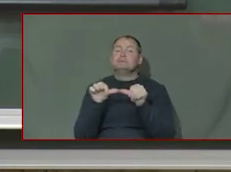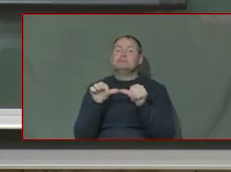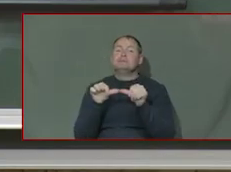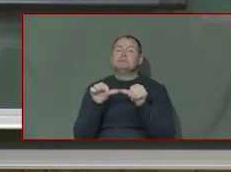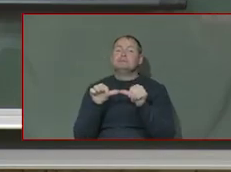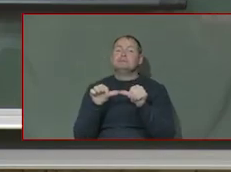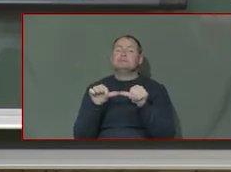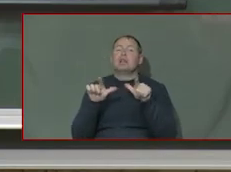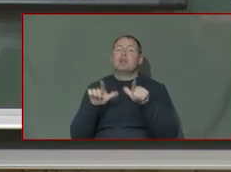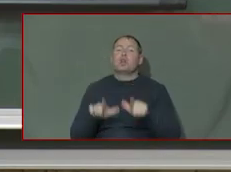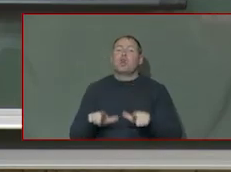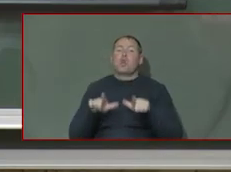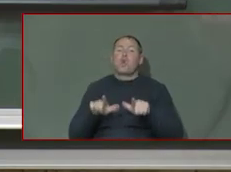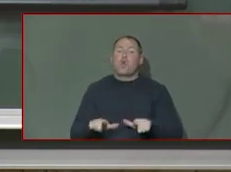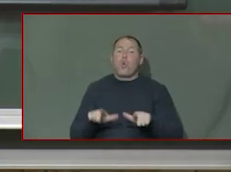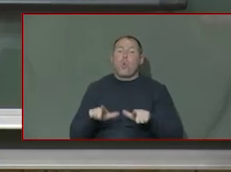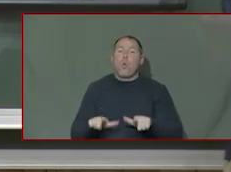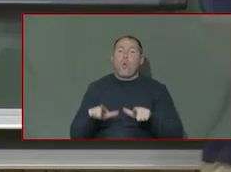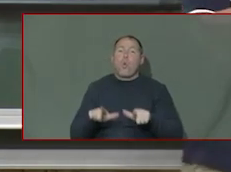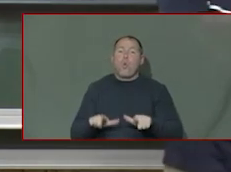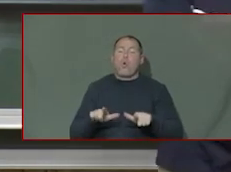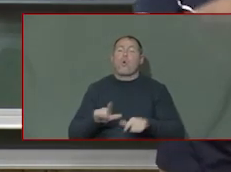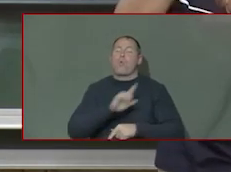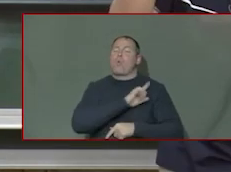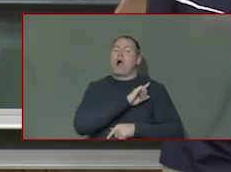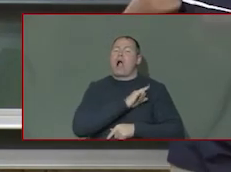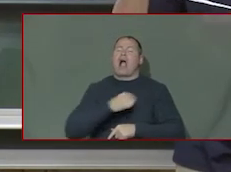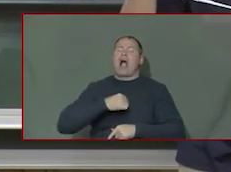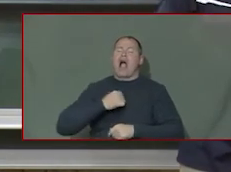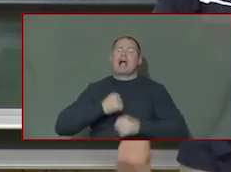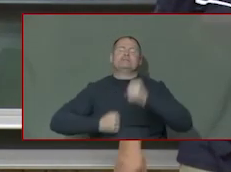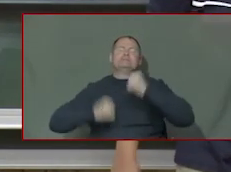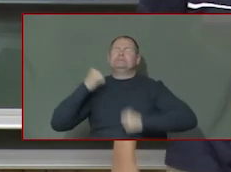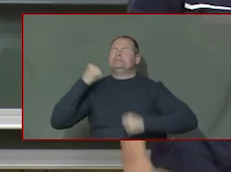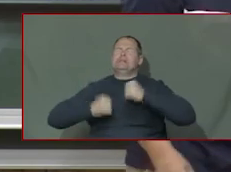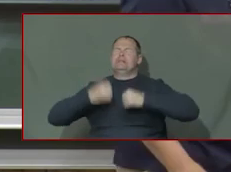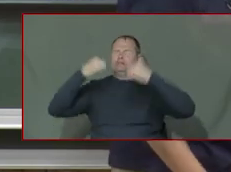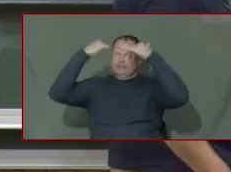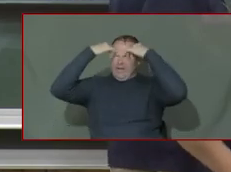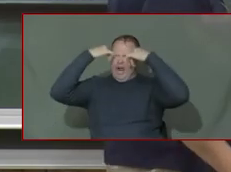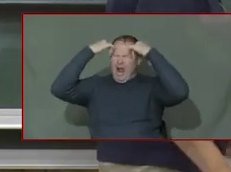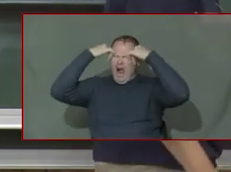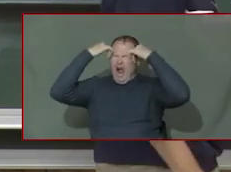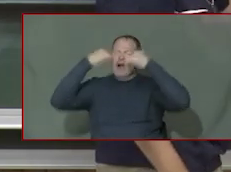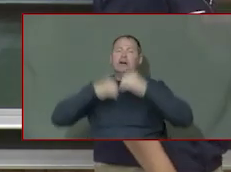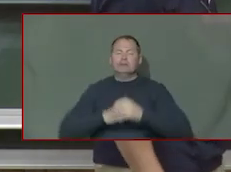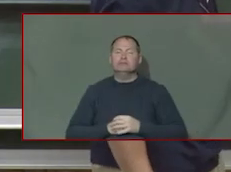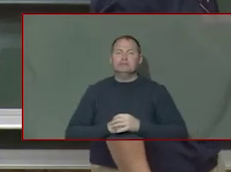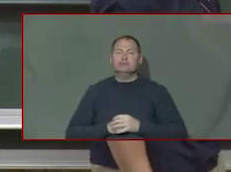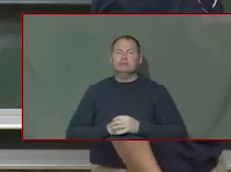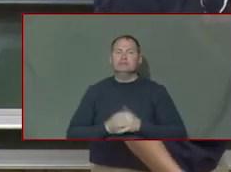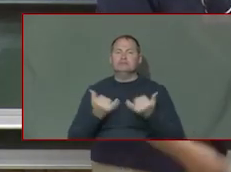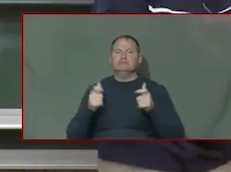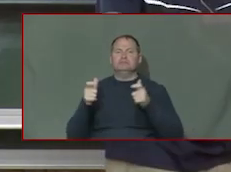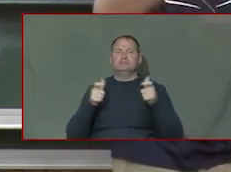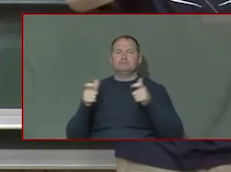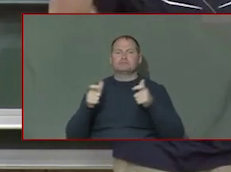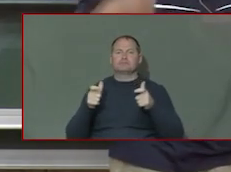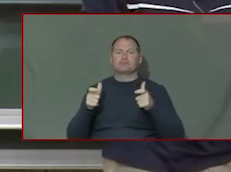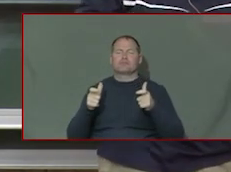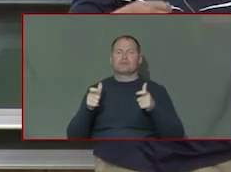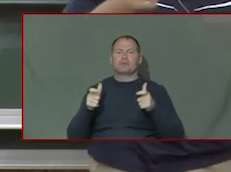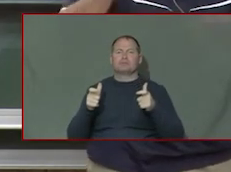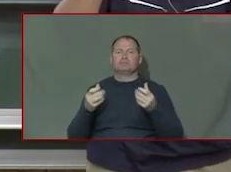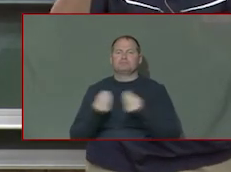too low because I've been running and I've been sweating, I've lost salts. Now what will control it? Which structures in